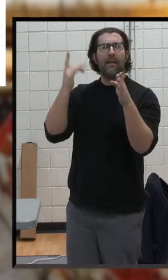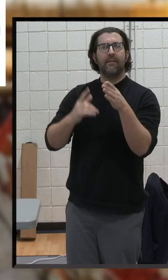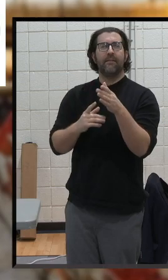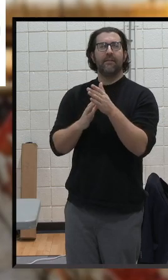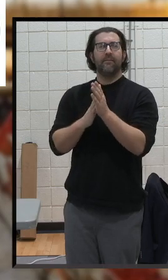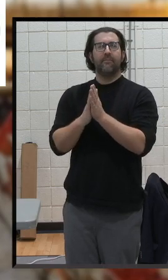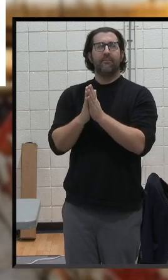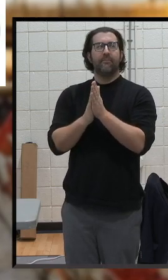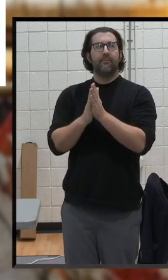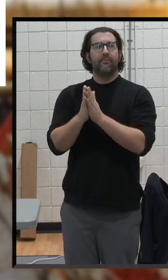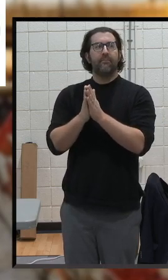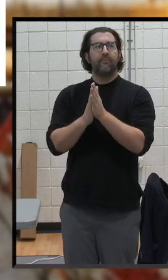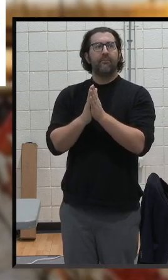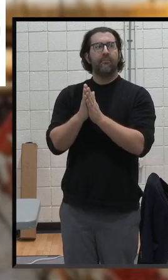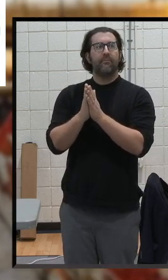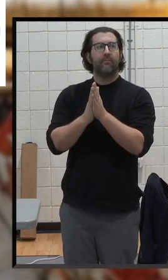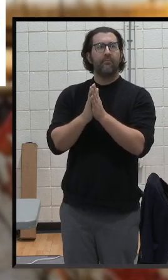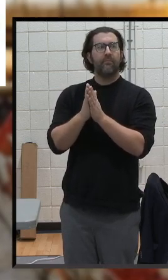Can you repeat that?